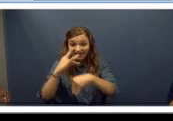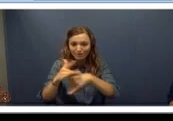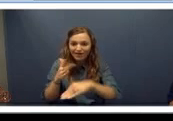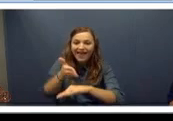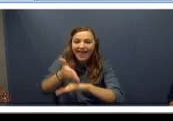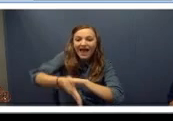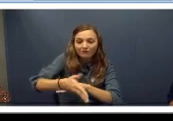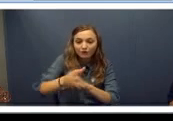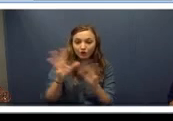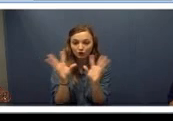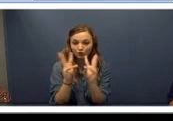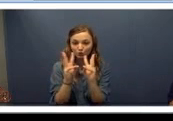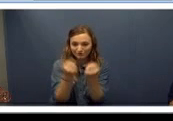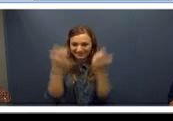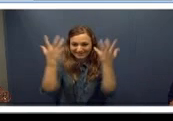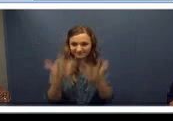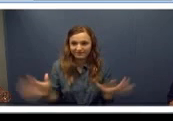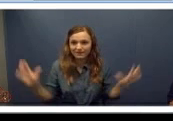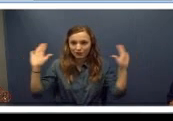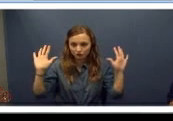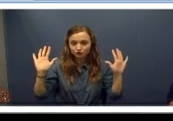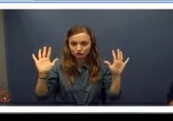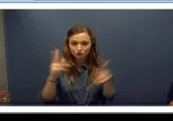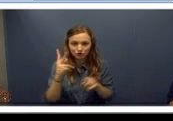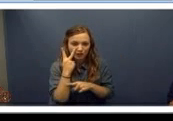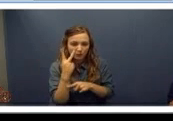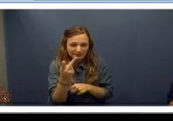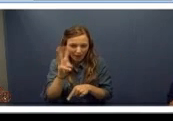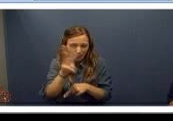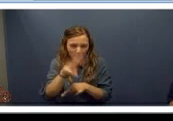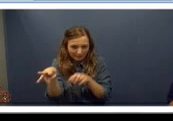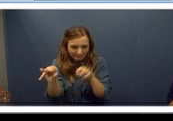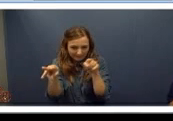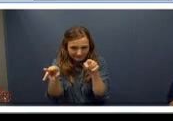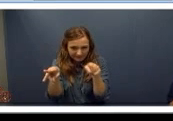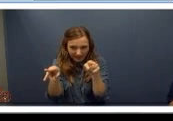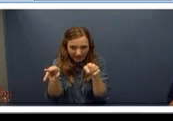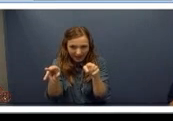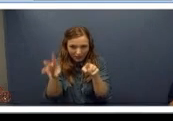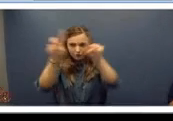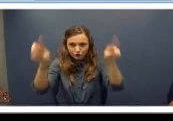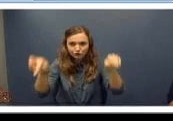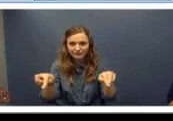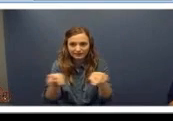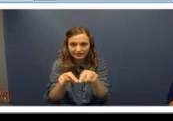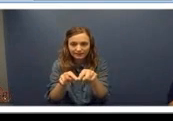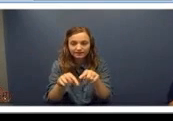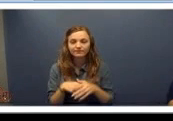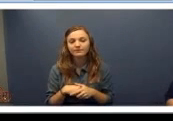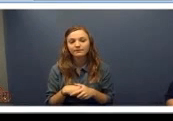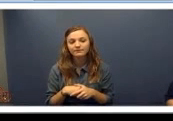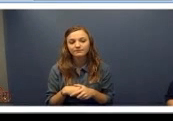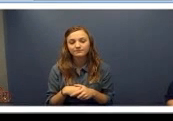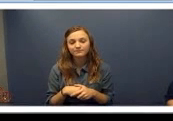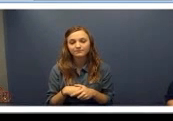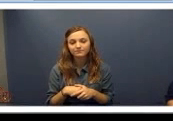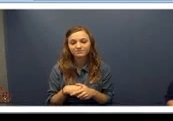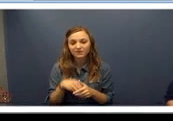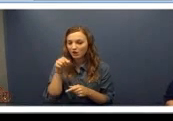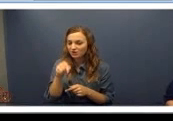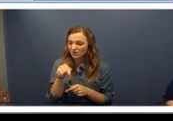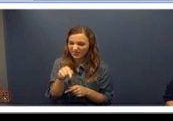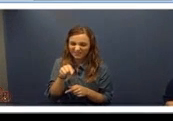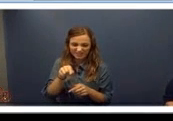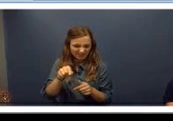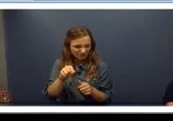available after the webinar on the site that you see there on the screen. So